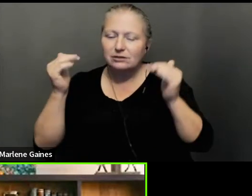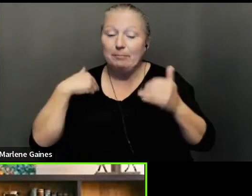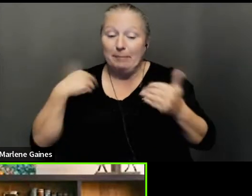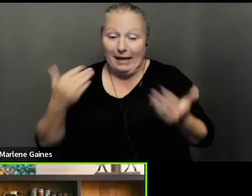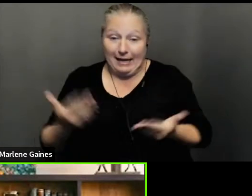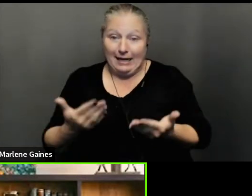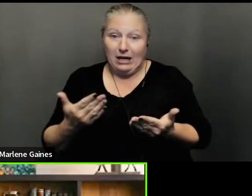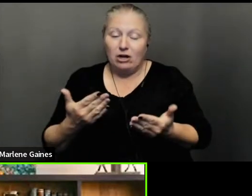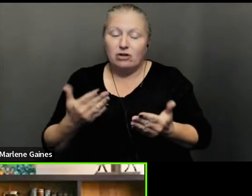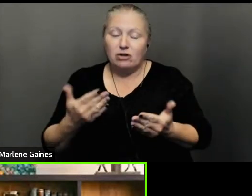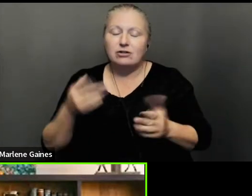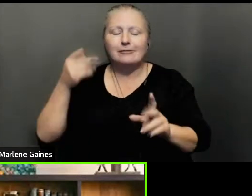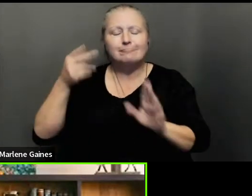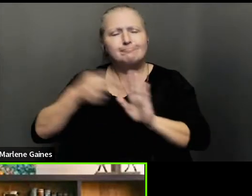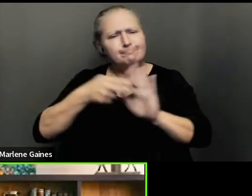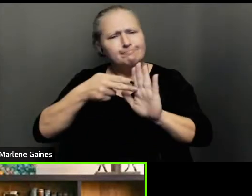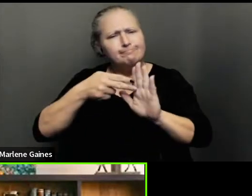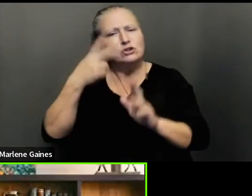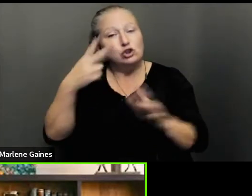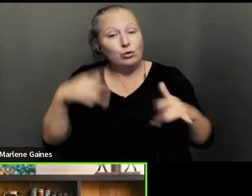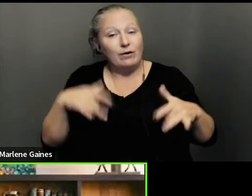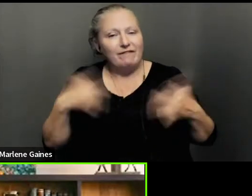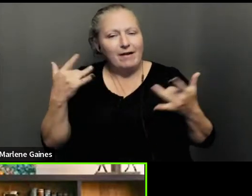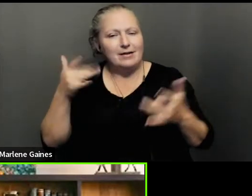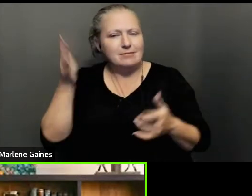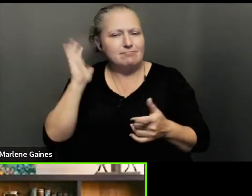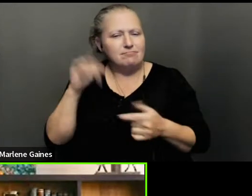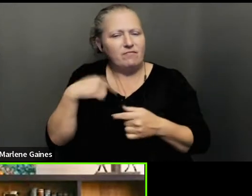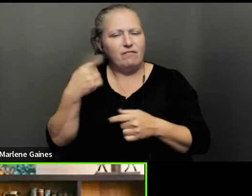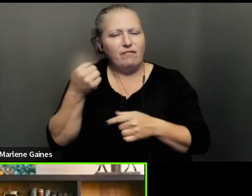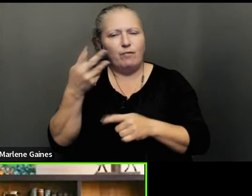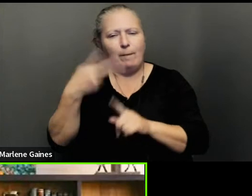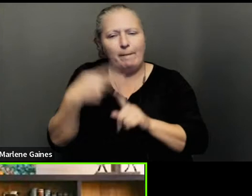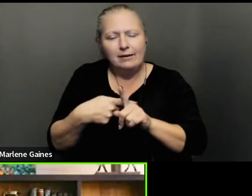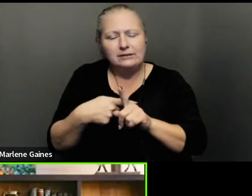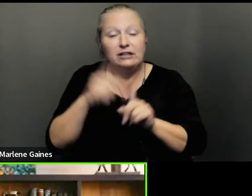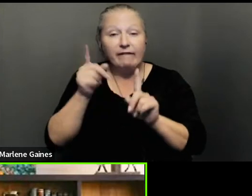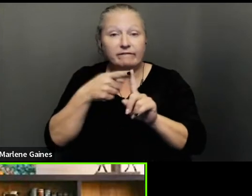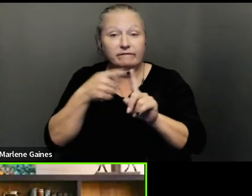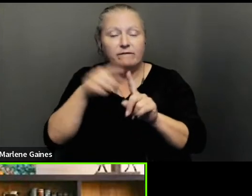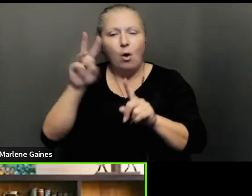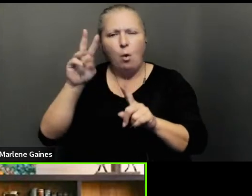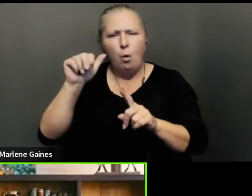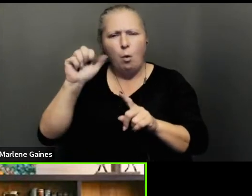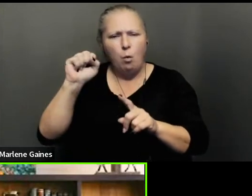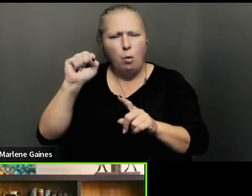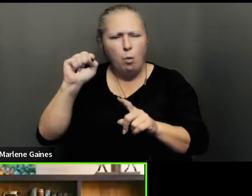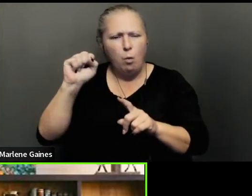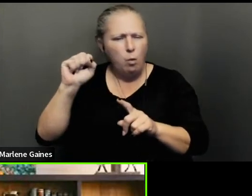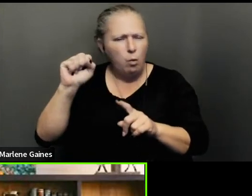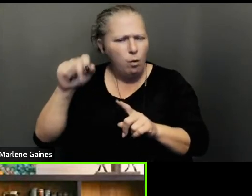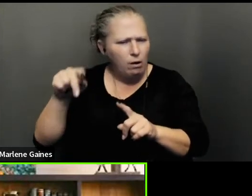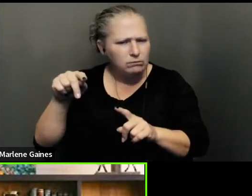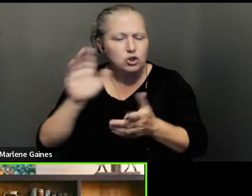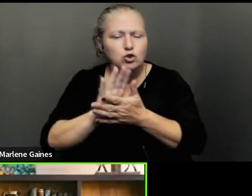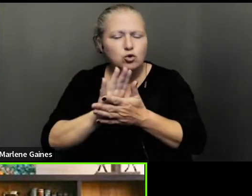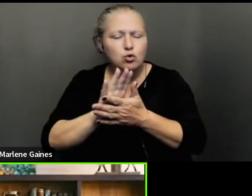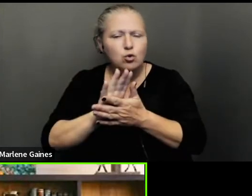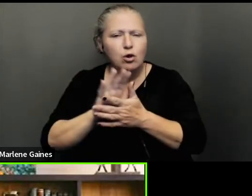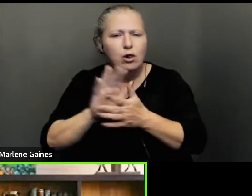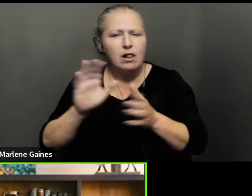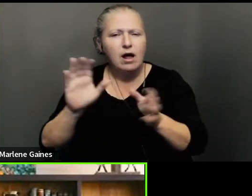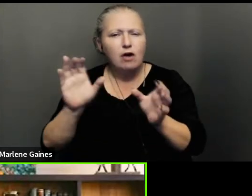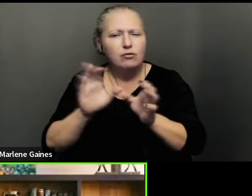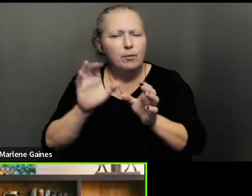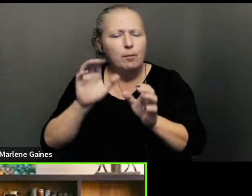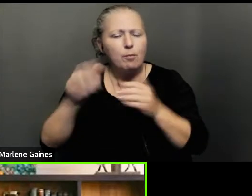tonight to highlight 2 events from the past several months. The first is WASC, which is the school accreditation process, and then